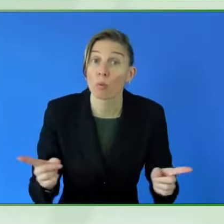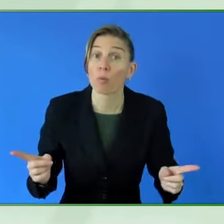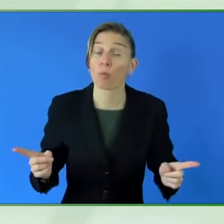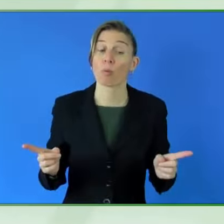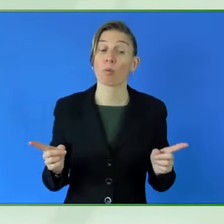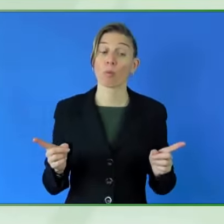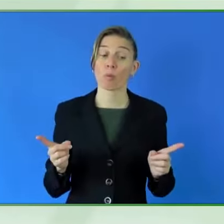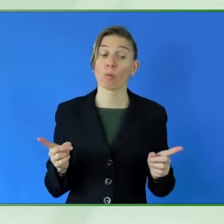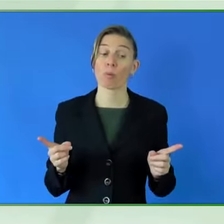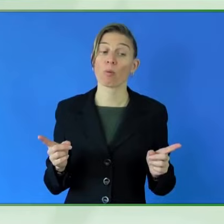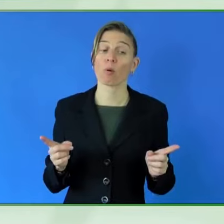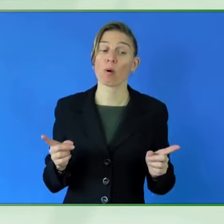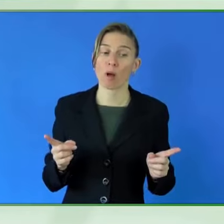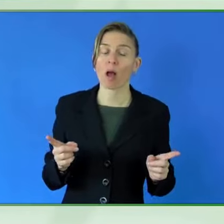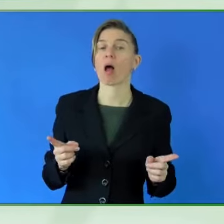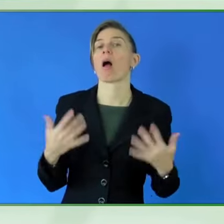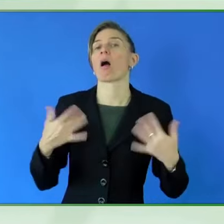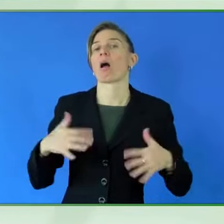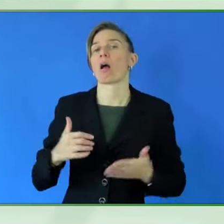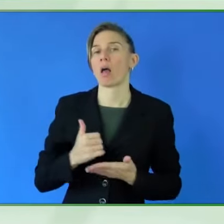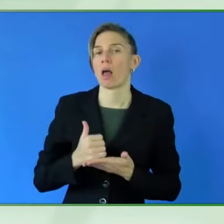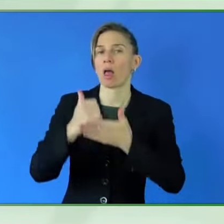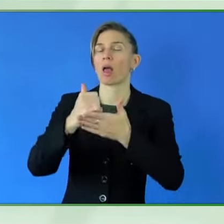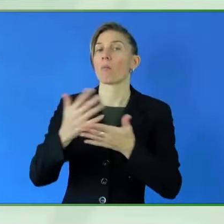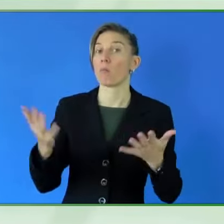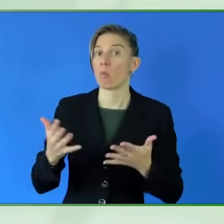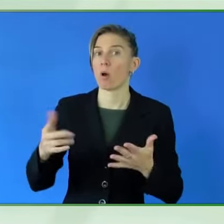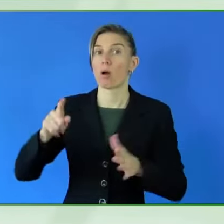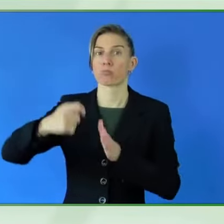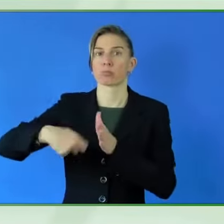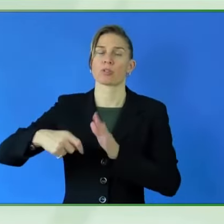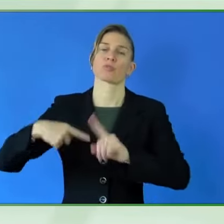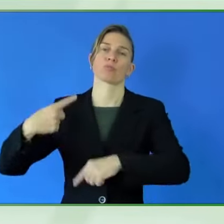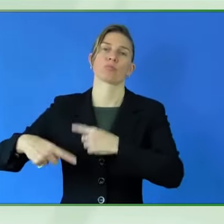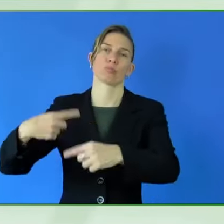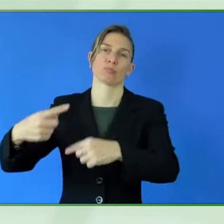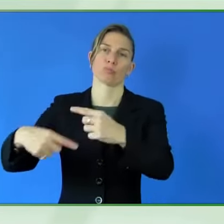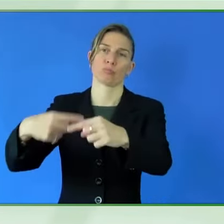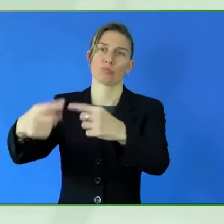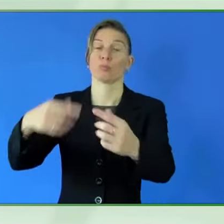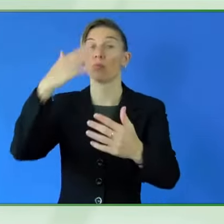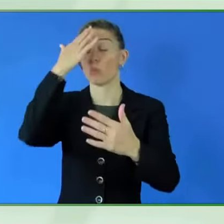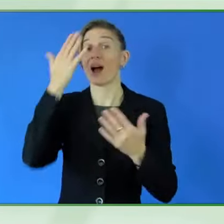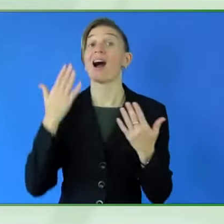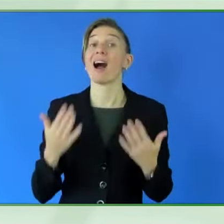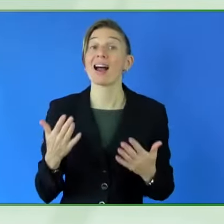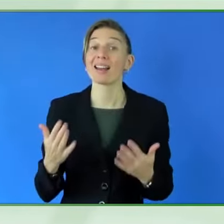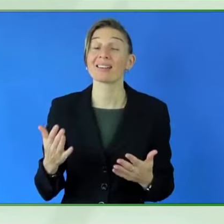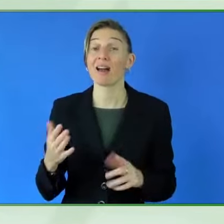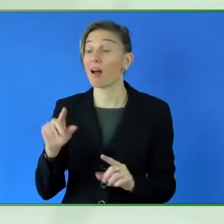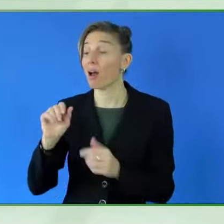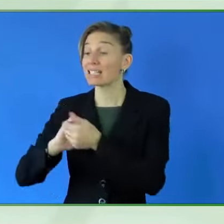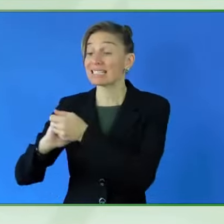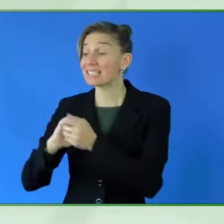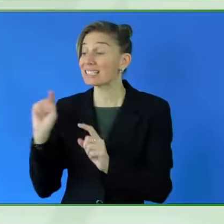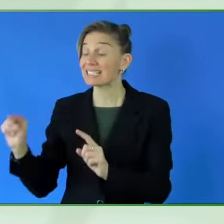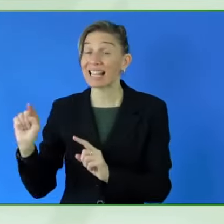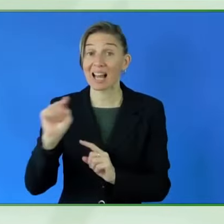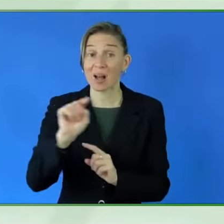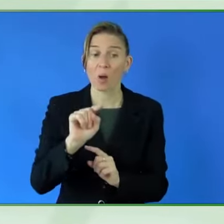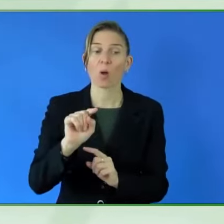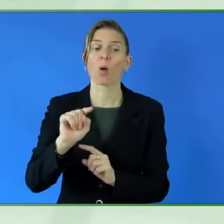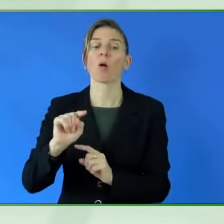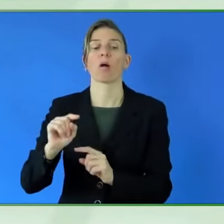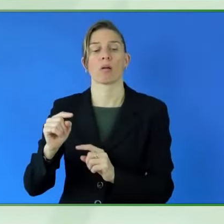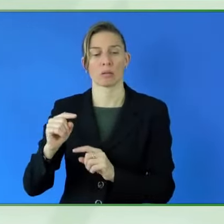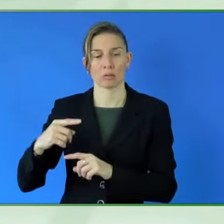the project. All the stakeholders now are working on the data collected and implemented as a proper project of each